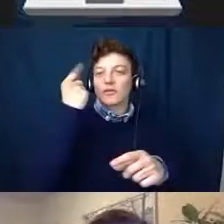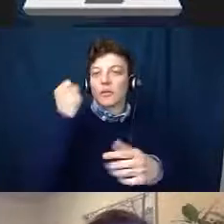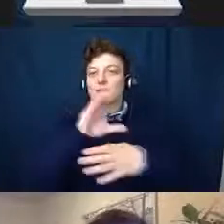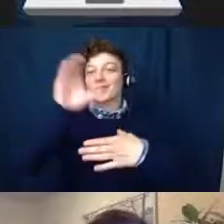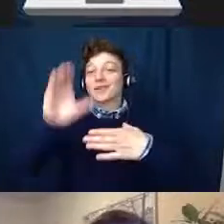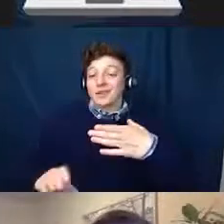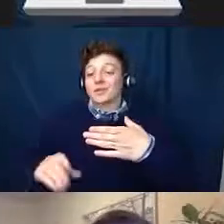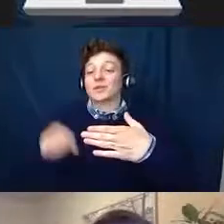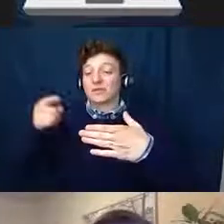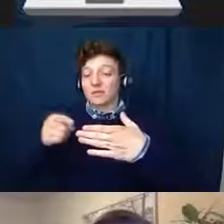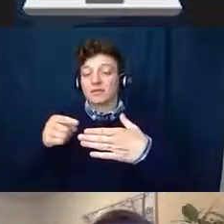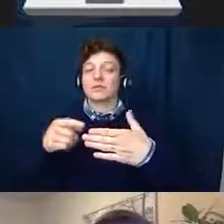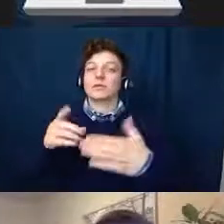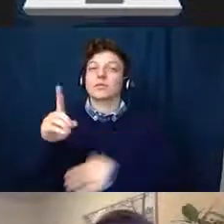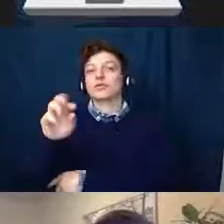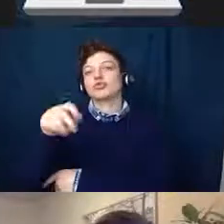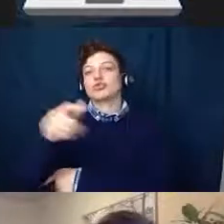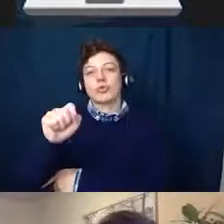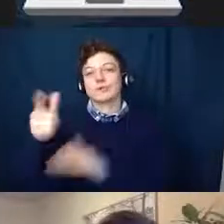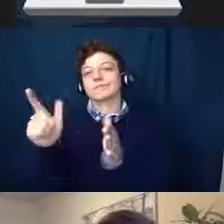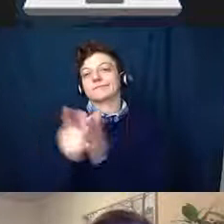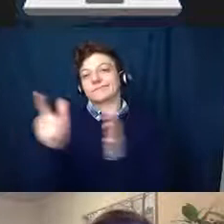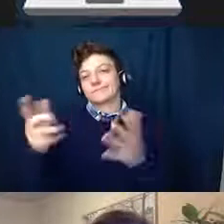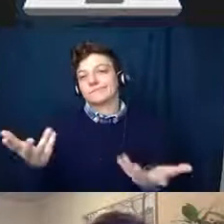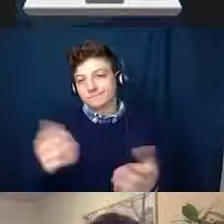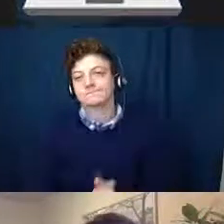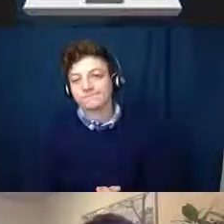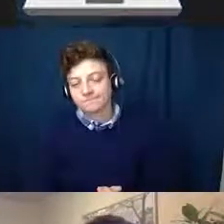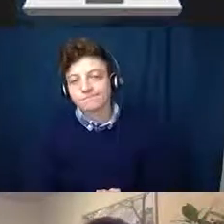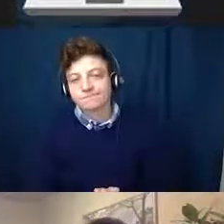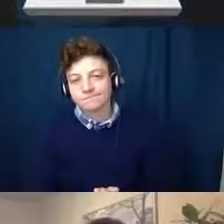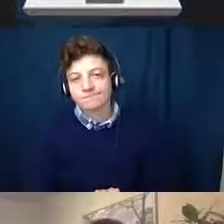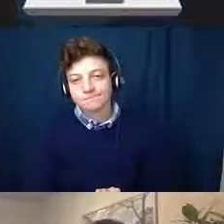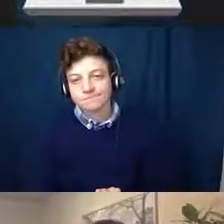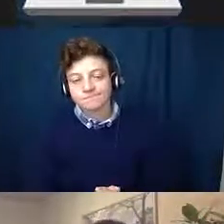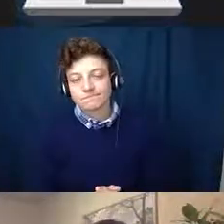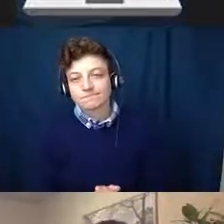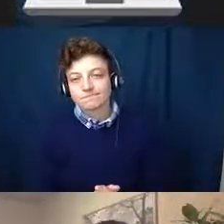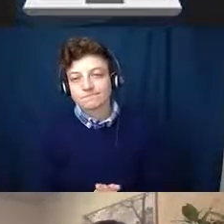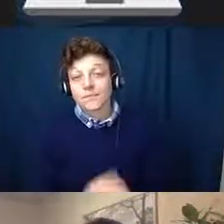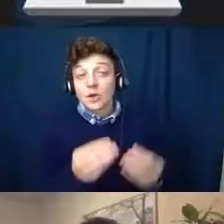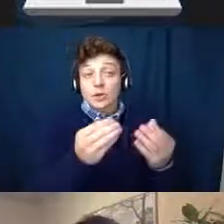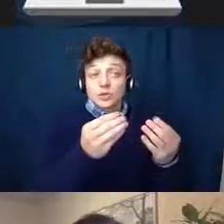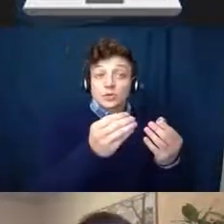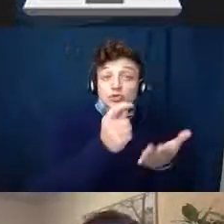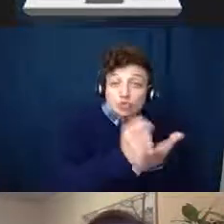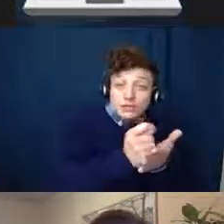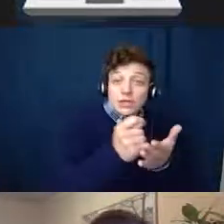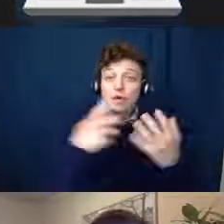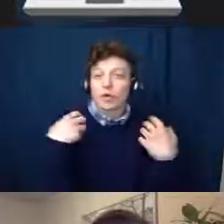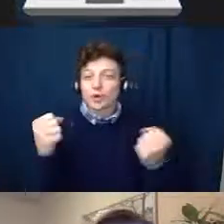from those drugs not being legal. We also know that a treatment or recovery only model is not